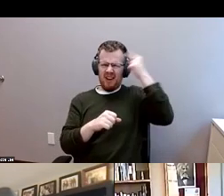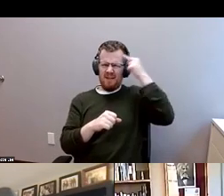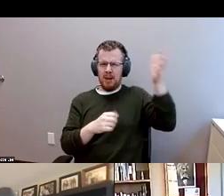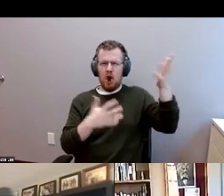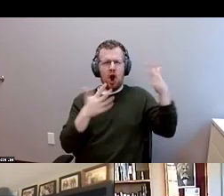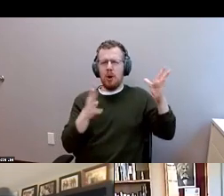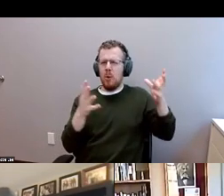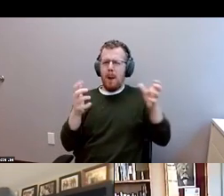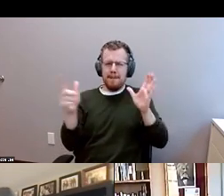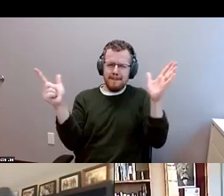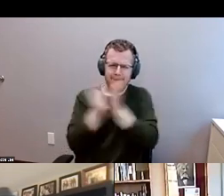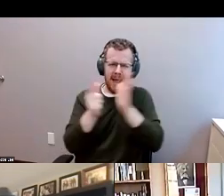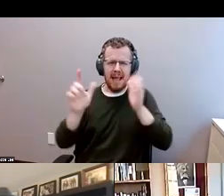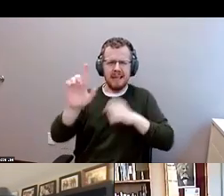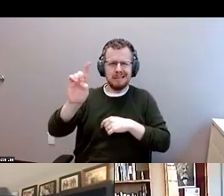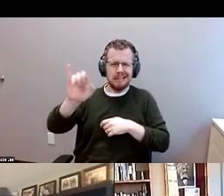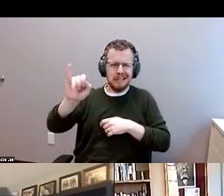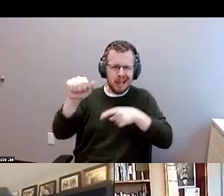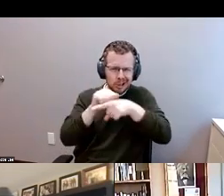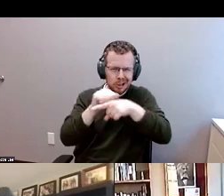equity, and inclusion training. There were,